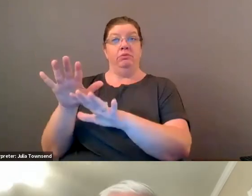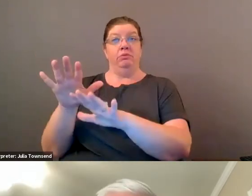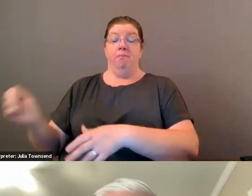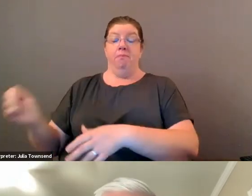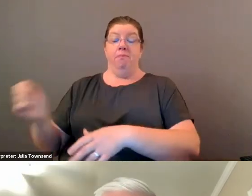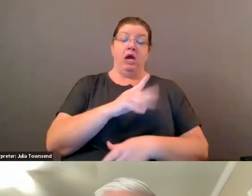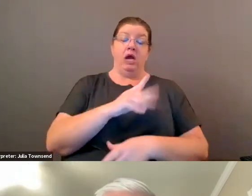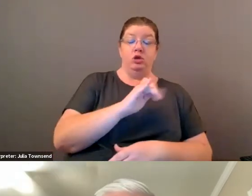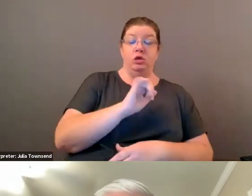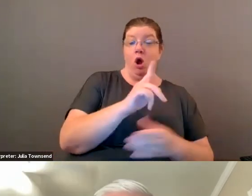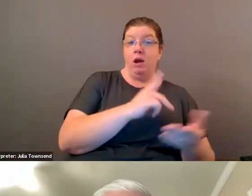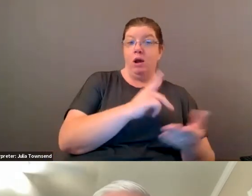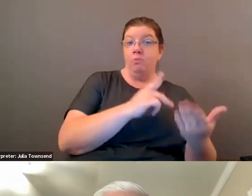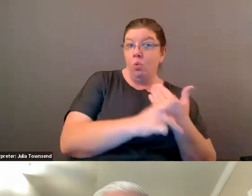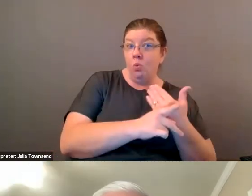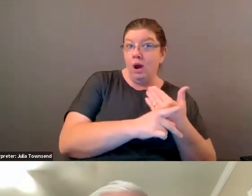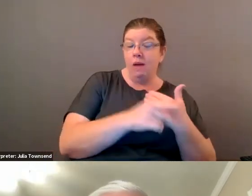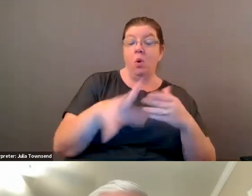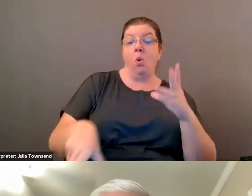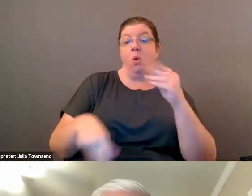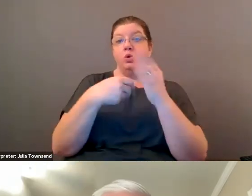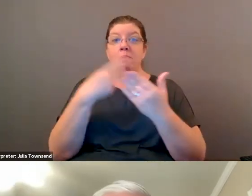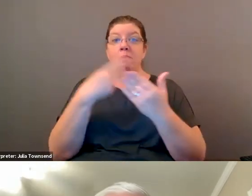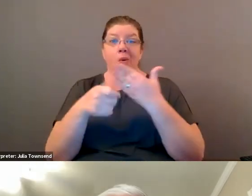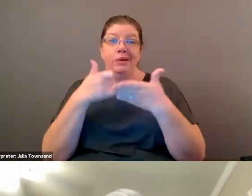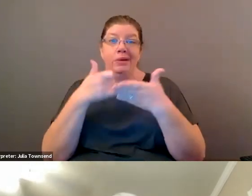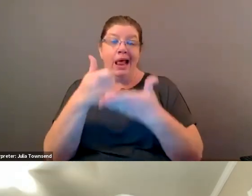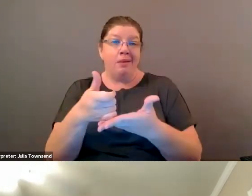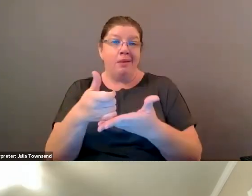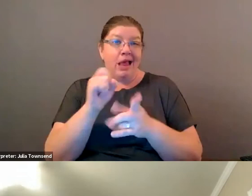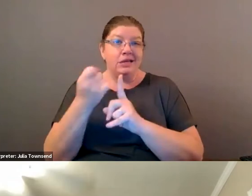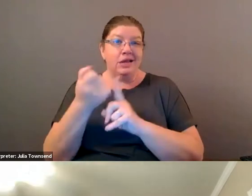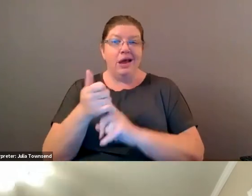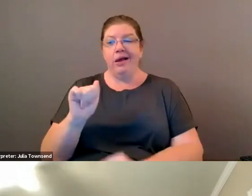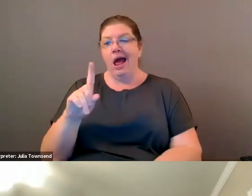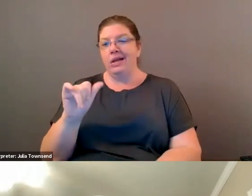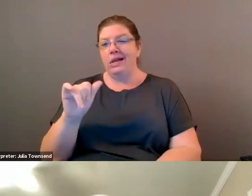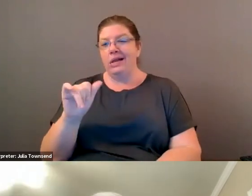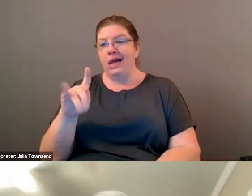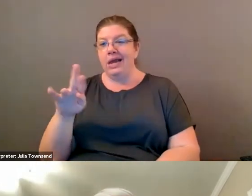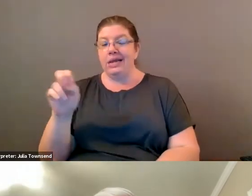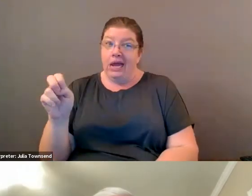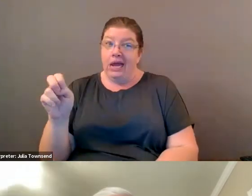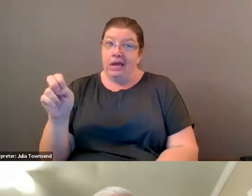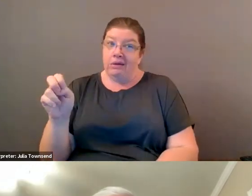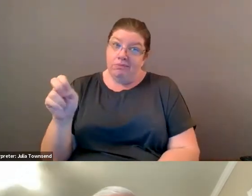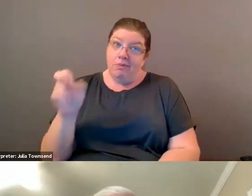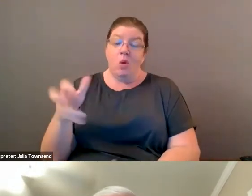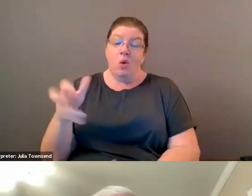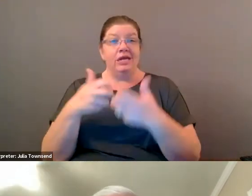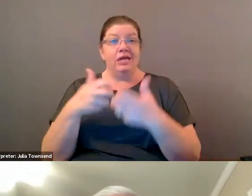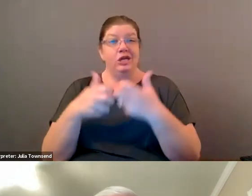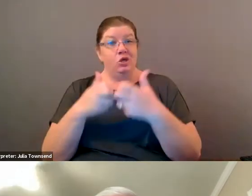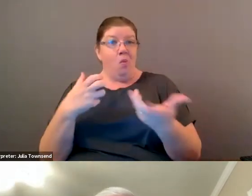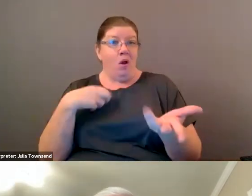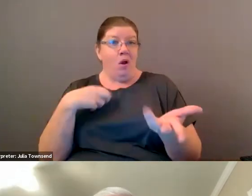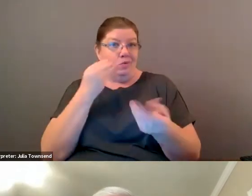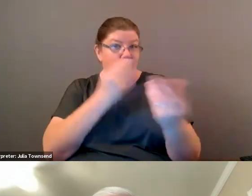they could go into a program to help with the situation at Adelante. But they are issues that we want the board to be aware